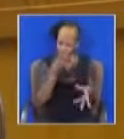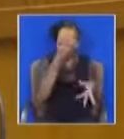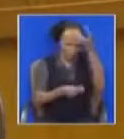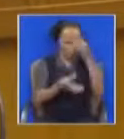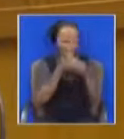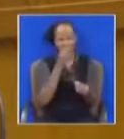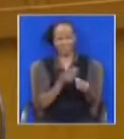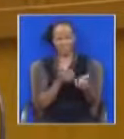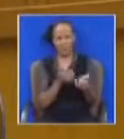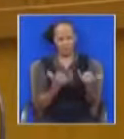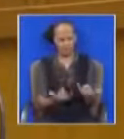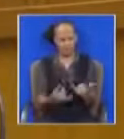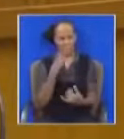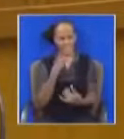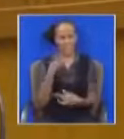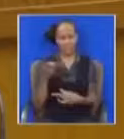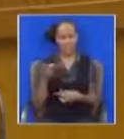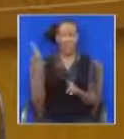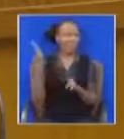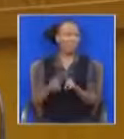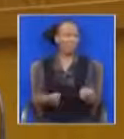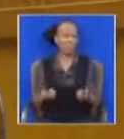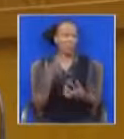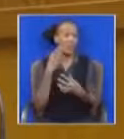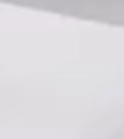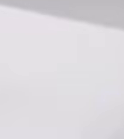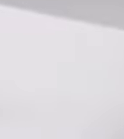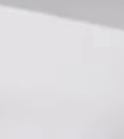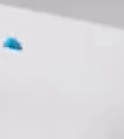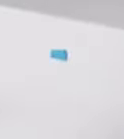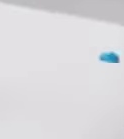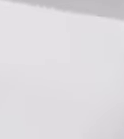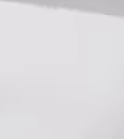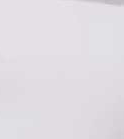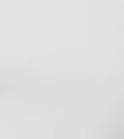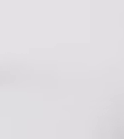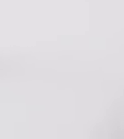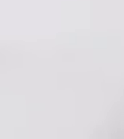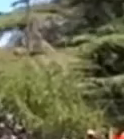of life has dismally failed when it came to you.